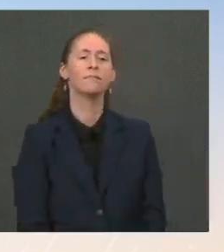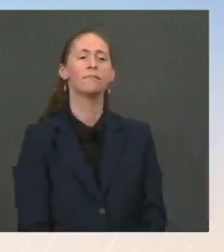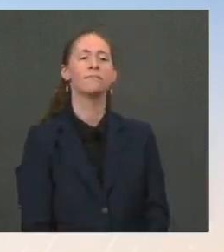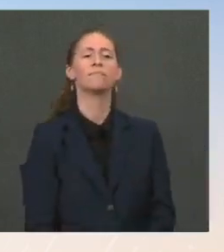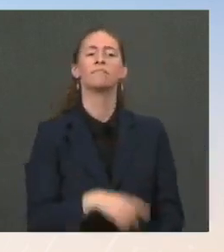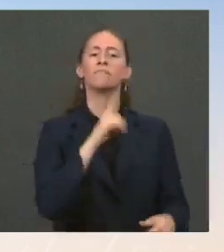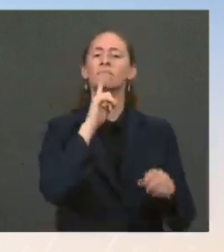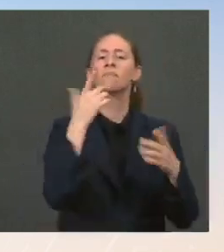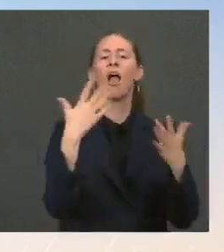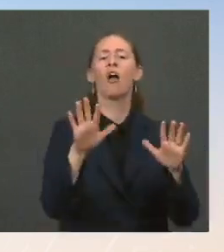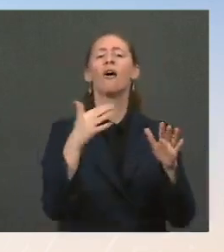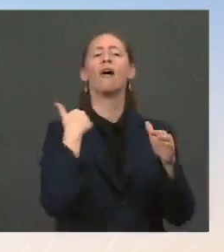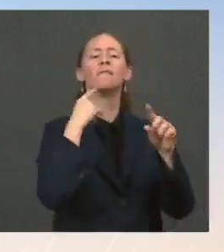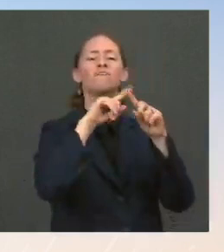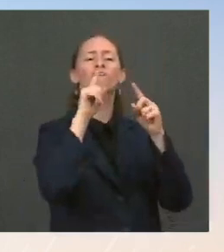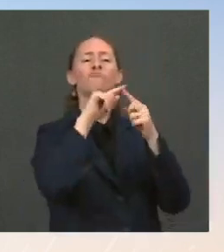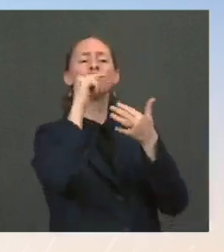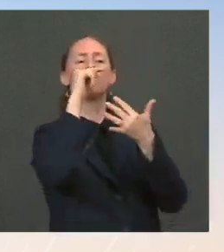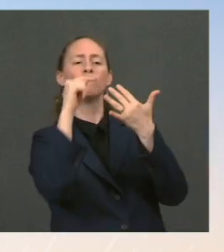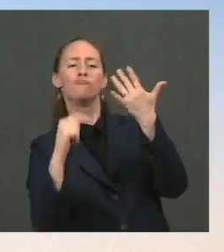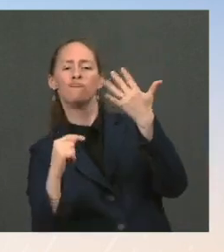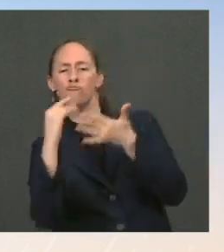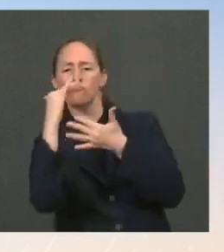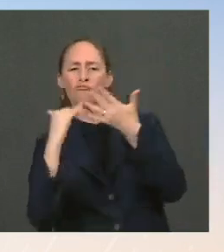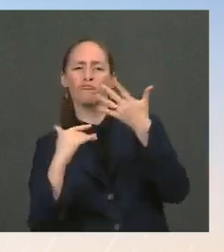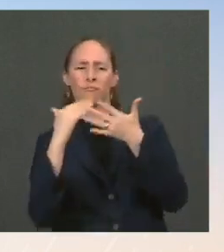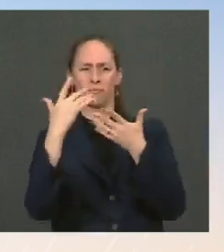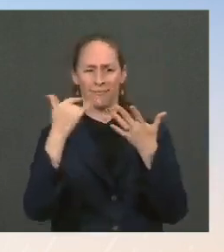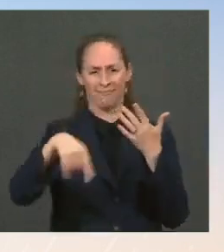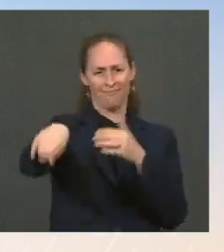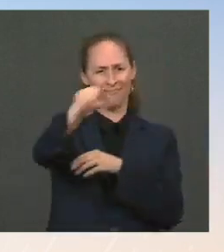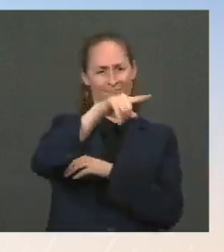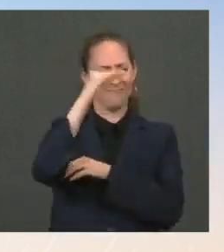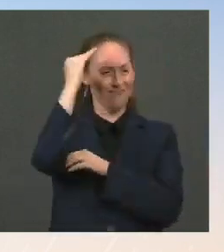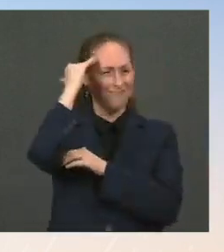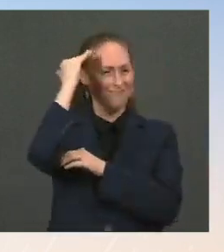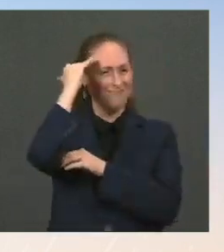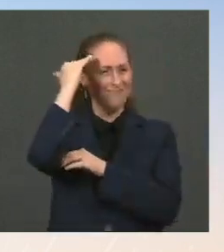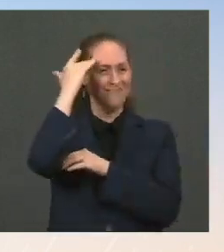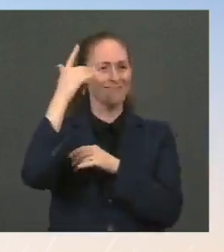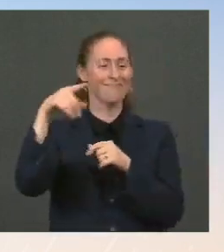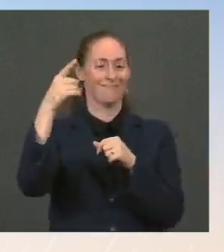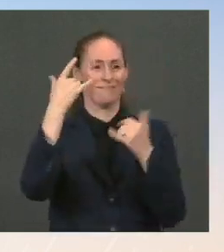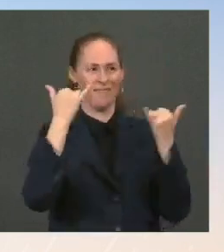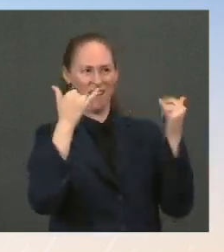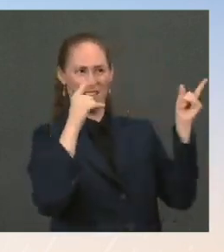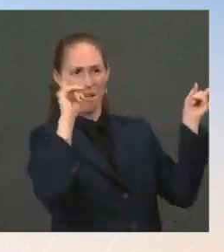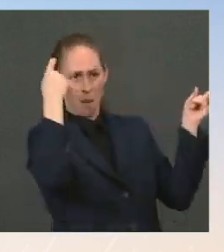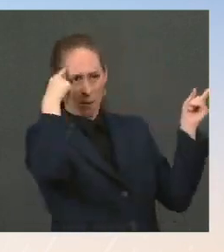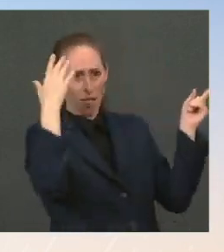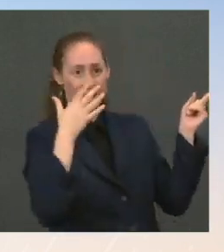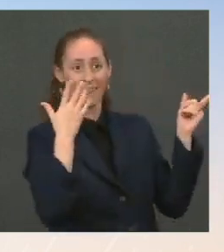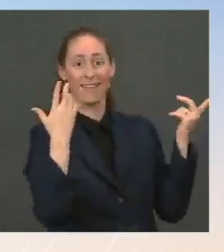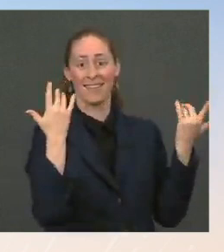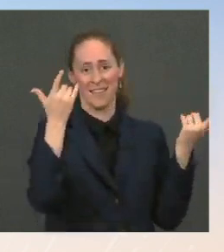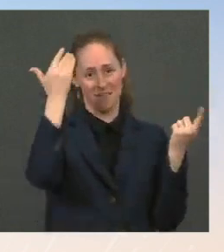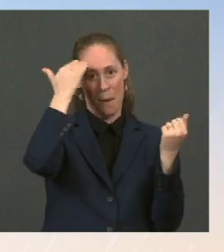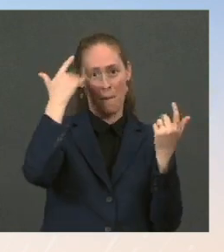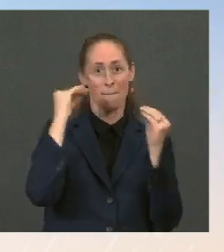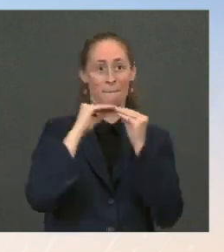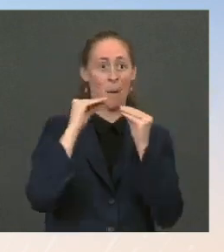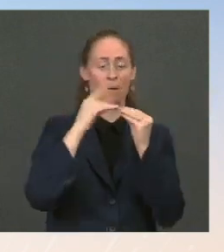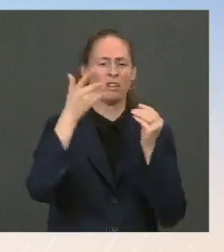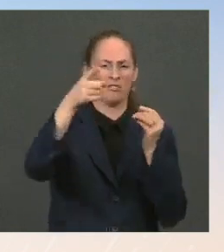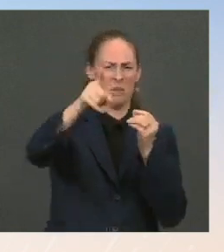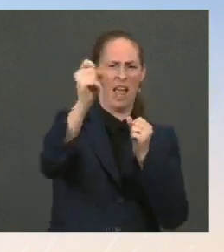options that leaders on the Hill are discussing. I think you all have reported that, or your colleagues on the Hill have. Nothing more than that. We'll be in touch with them, and we'll see